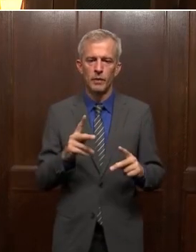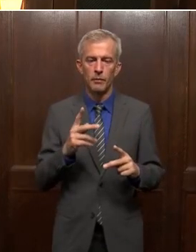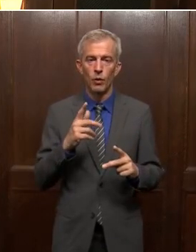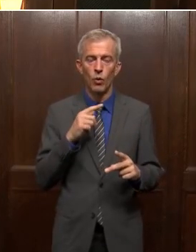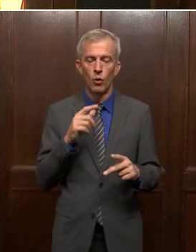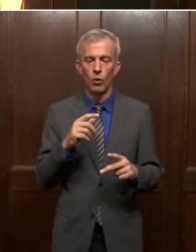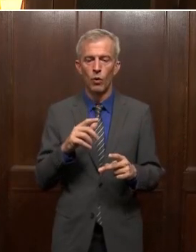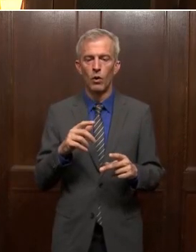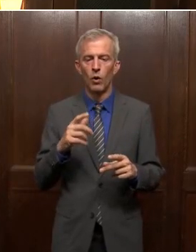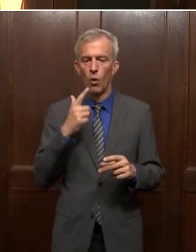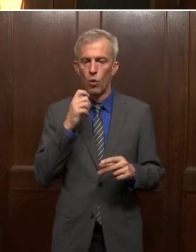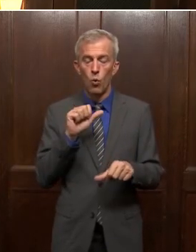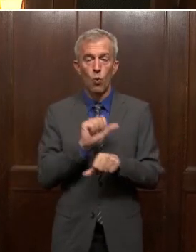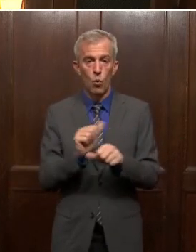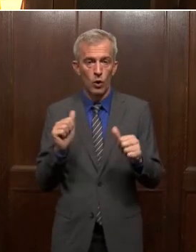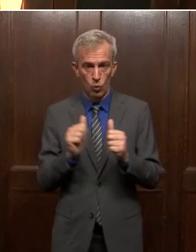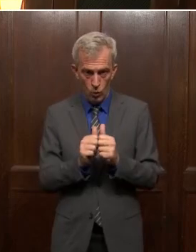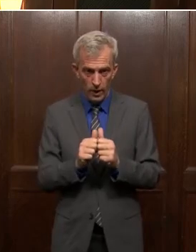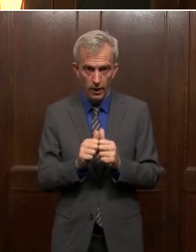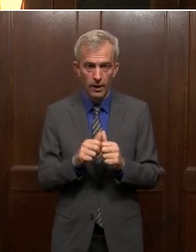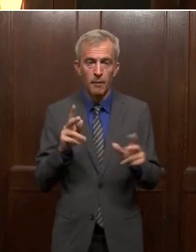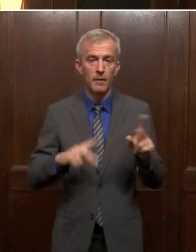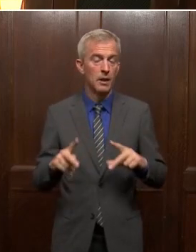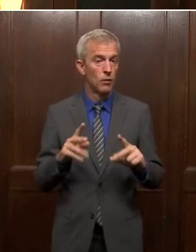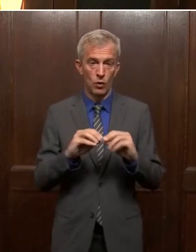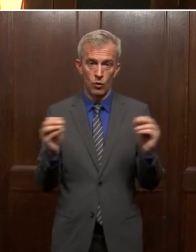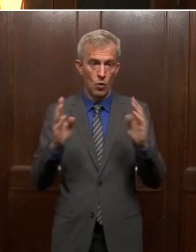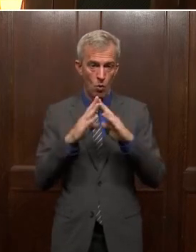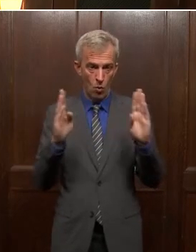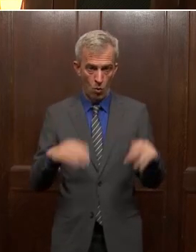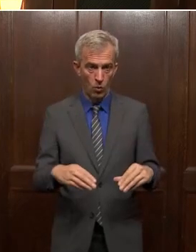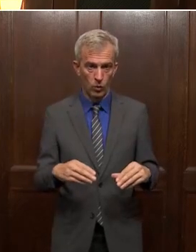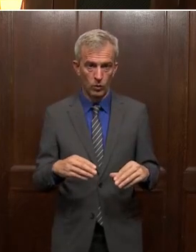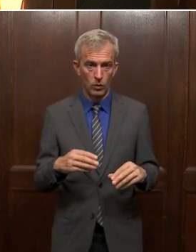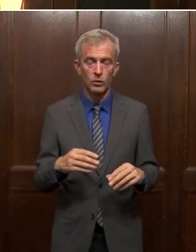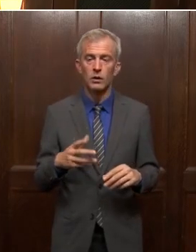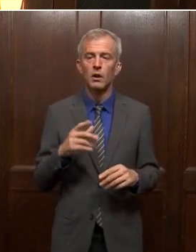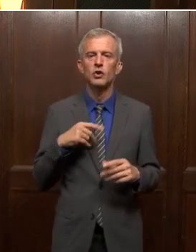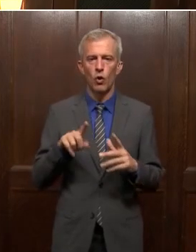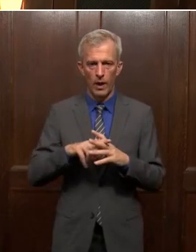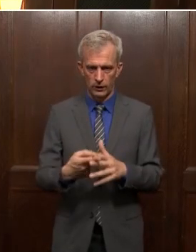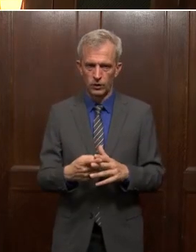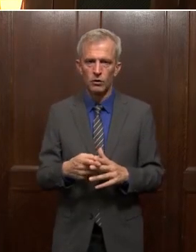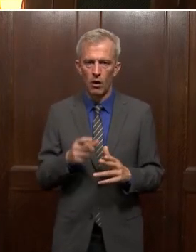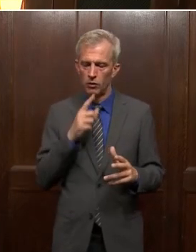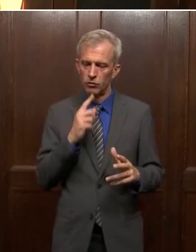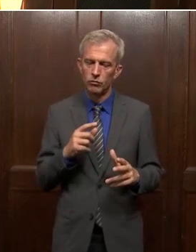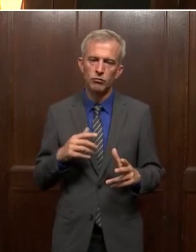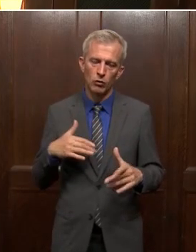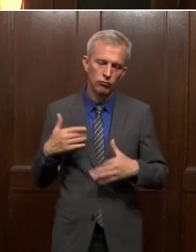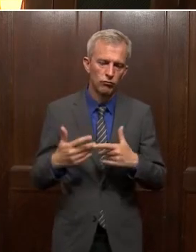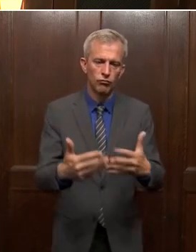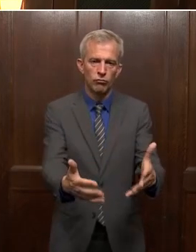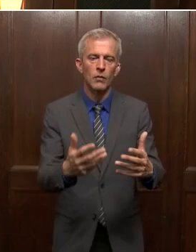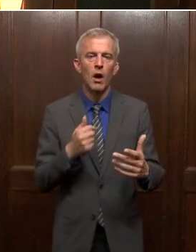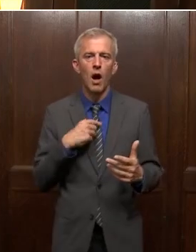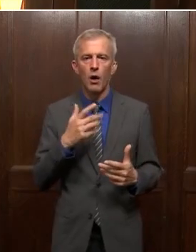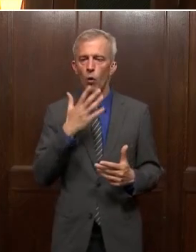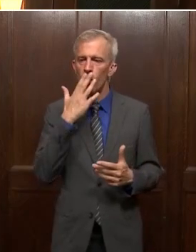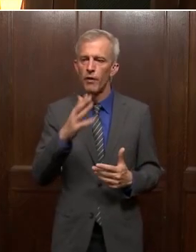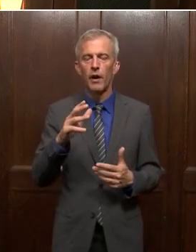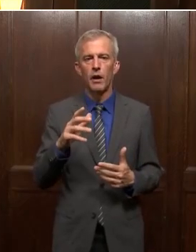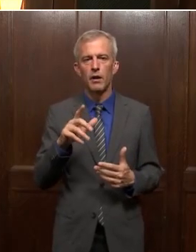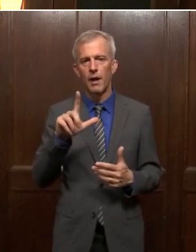providers who already work with people experiencing homelessness. So that's really starting to crank. And I want to thank the Los Angeles Fire Department, who stood that up